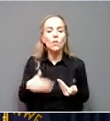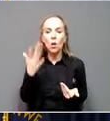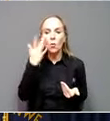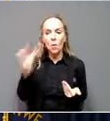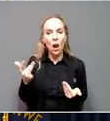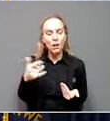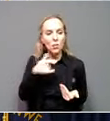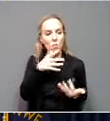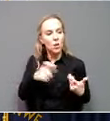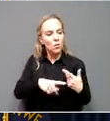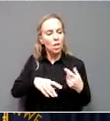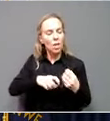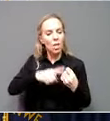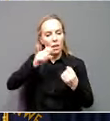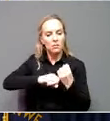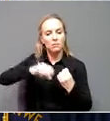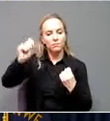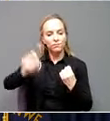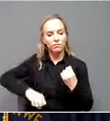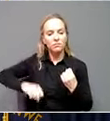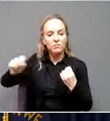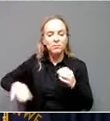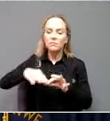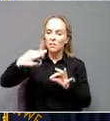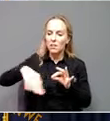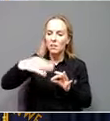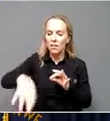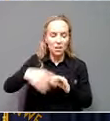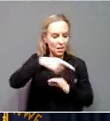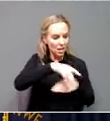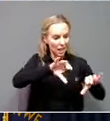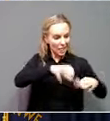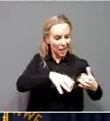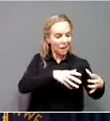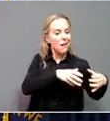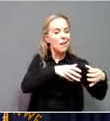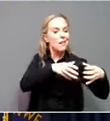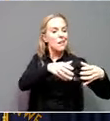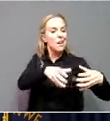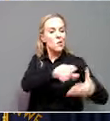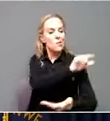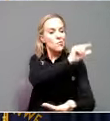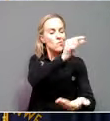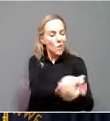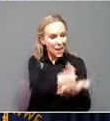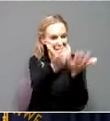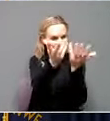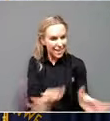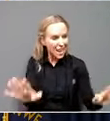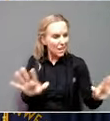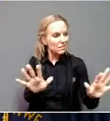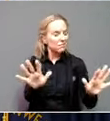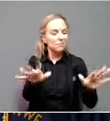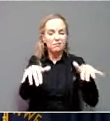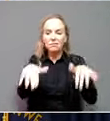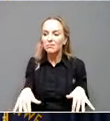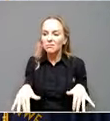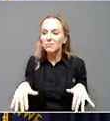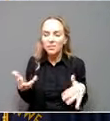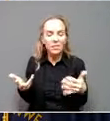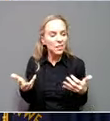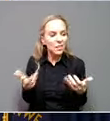by where we have youth that graduate that aren't ready to go on to higher education, and we just somehow hope